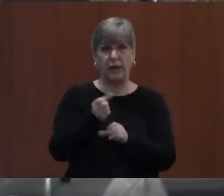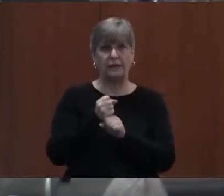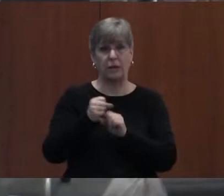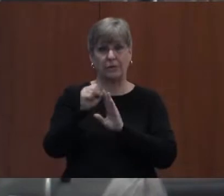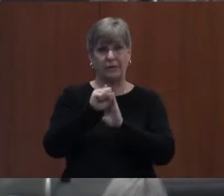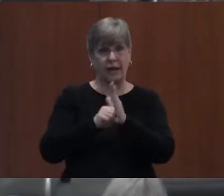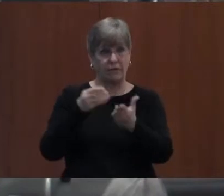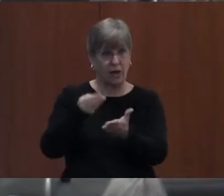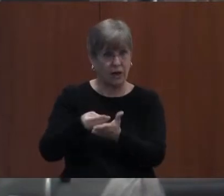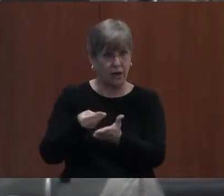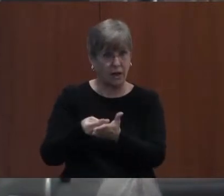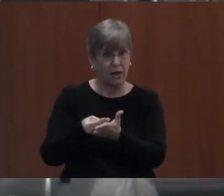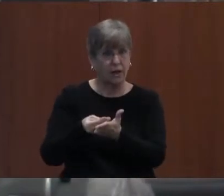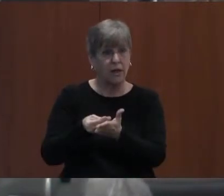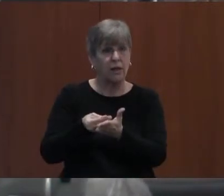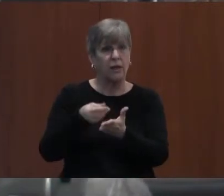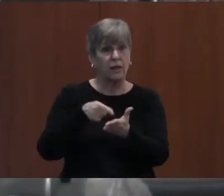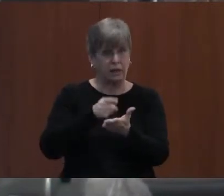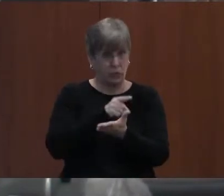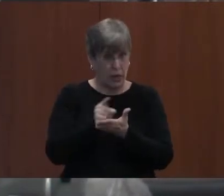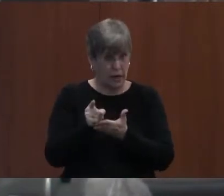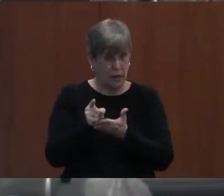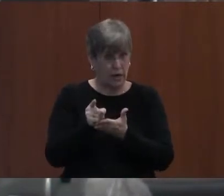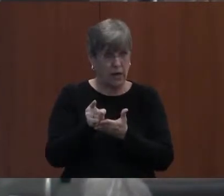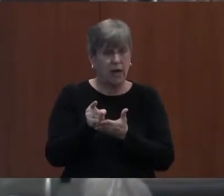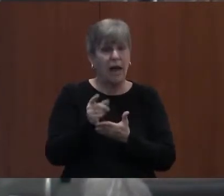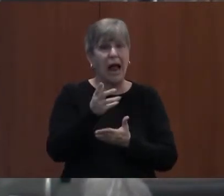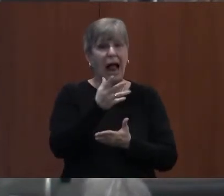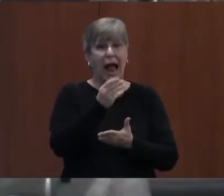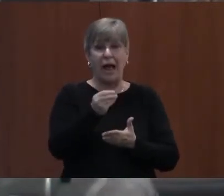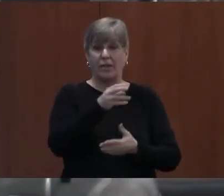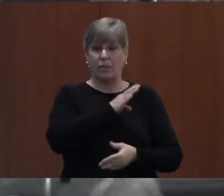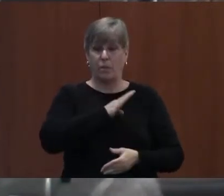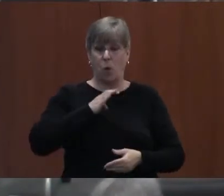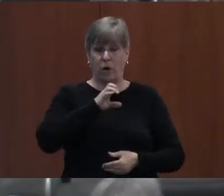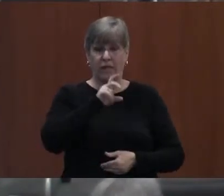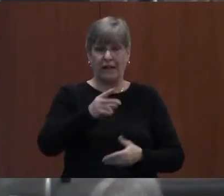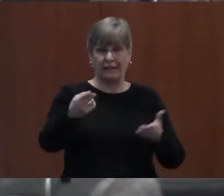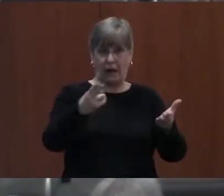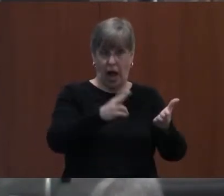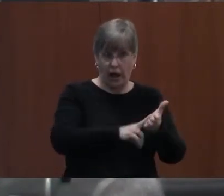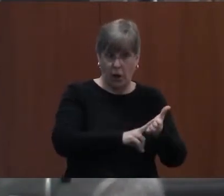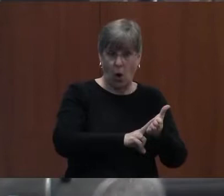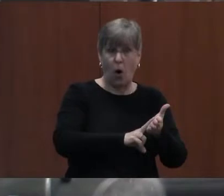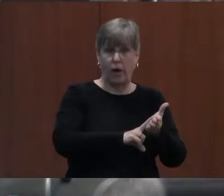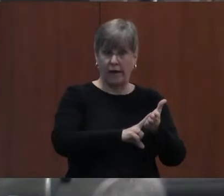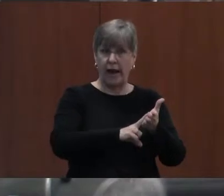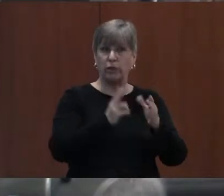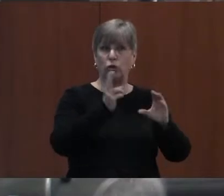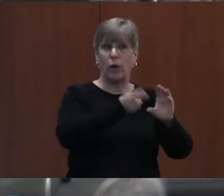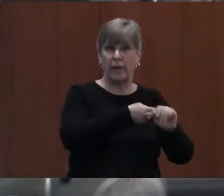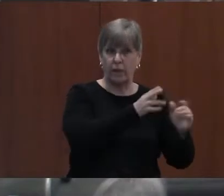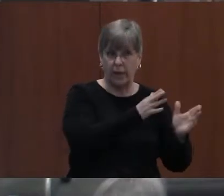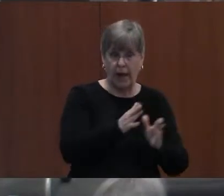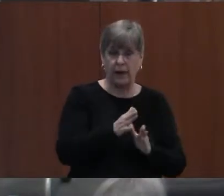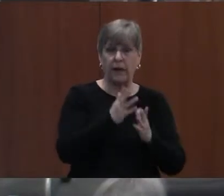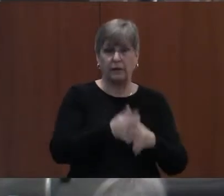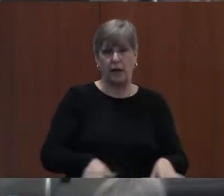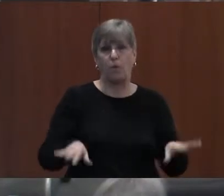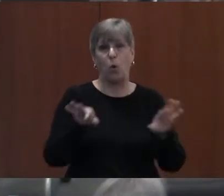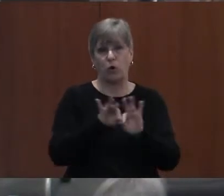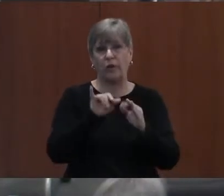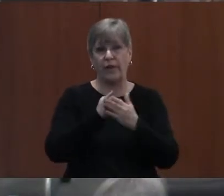state funding this week, and, you know, the Board of Ed signing on and buying into this plan is crucial to